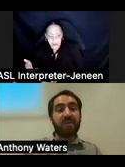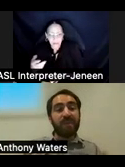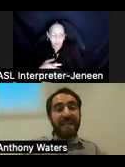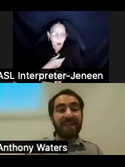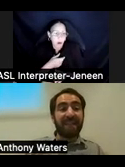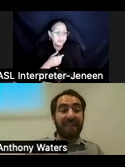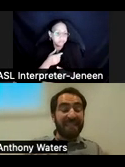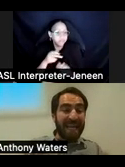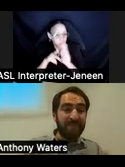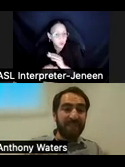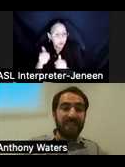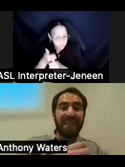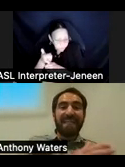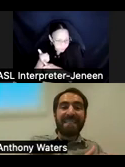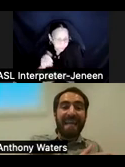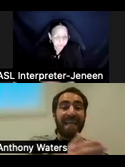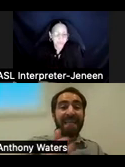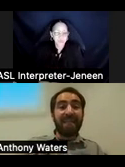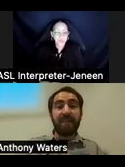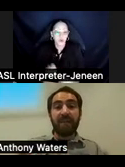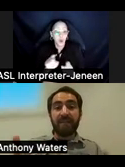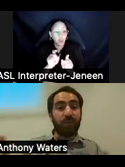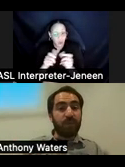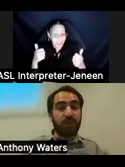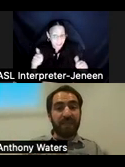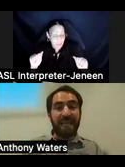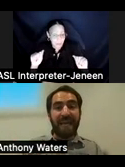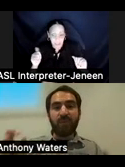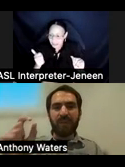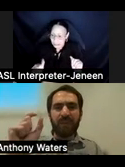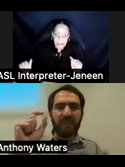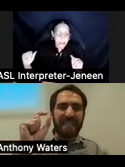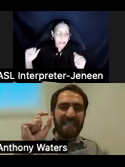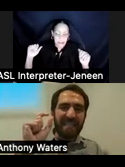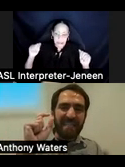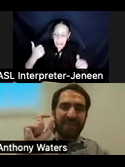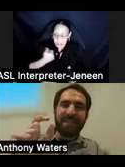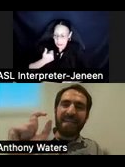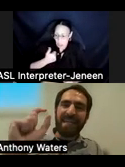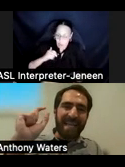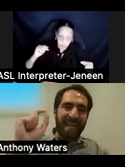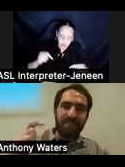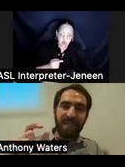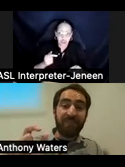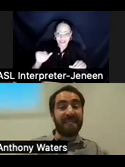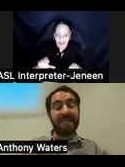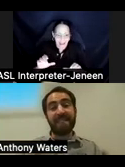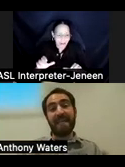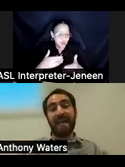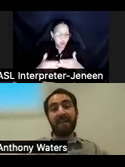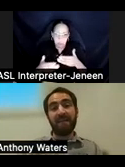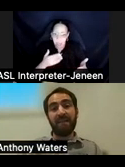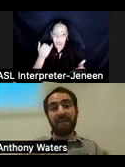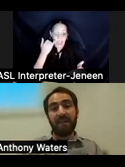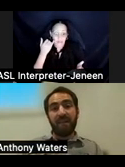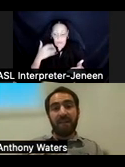And a suicide attempt is any self-injurious act where there was even a tiny bit of intent to